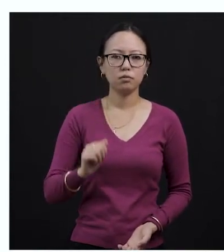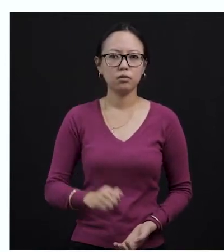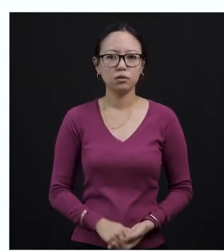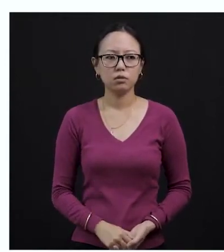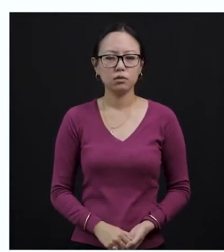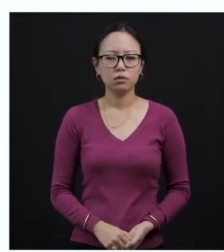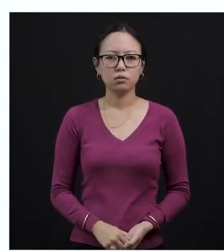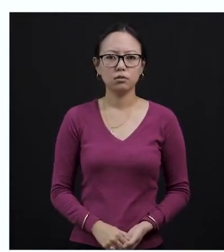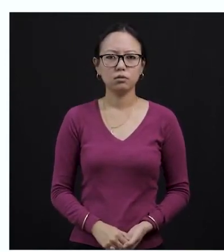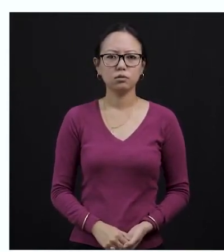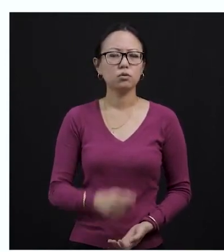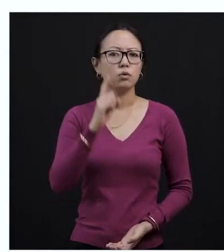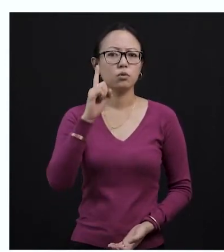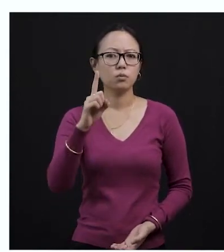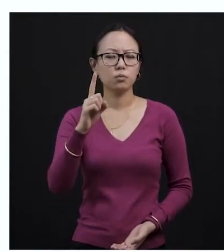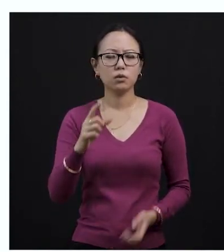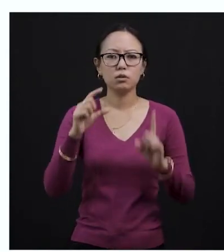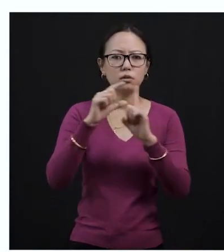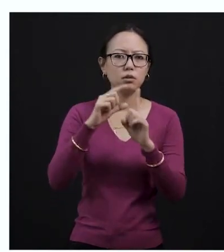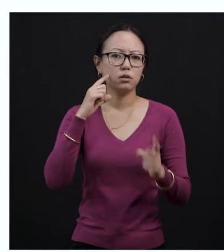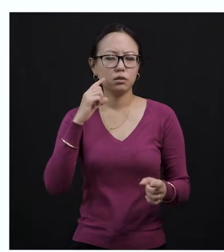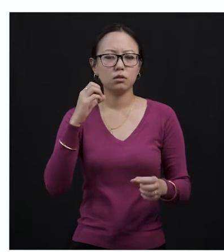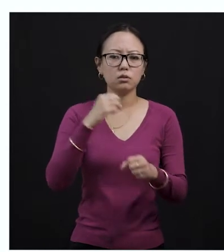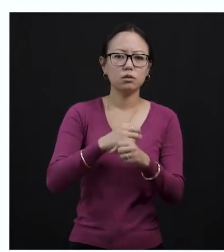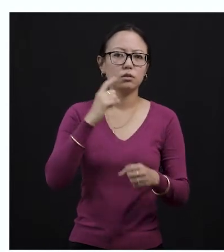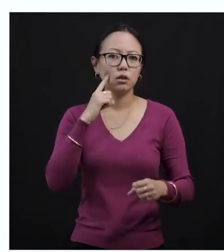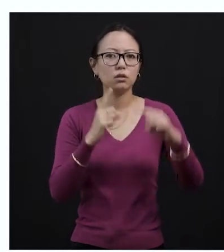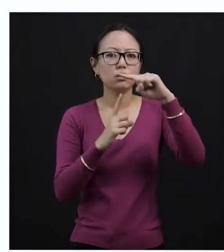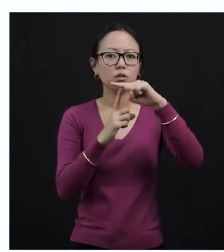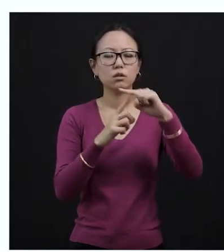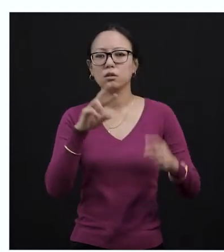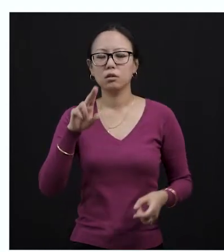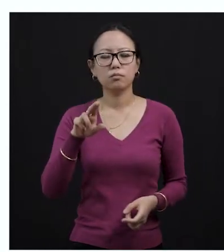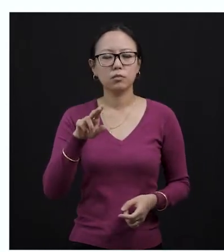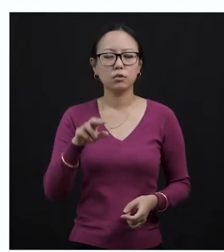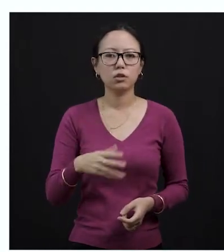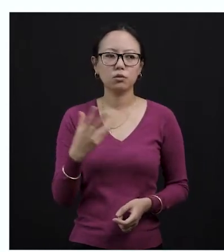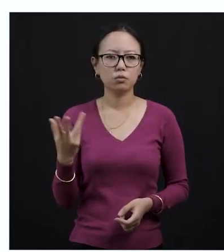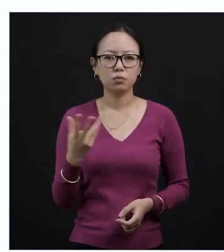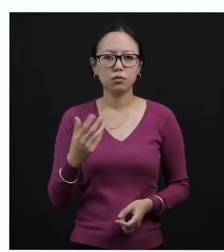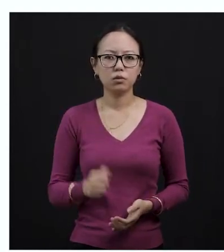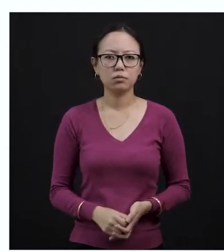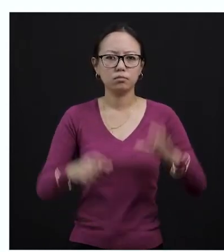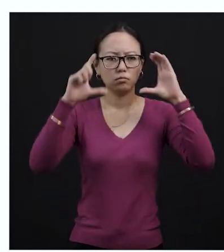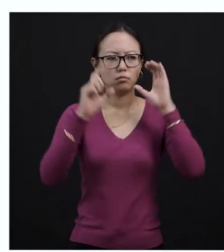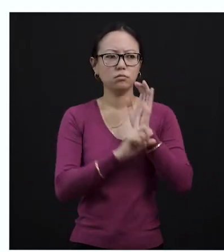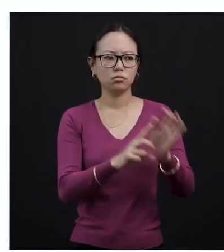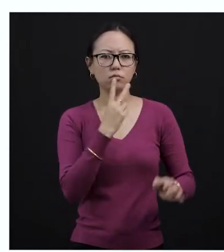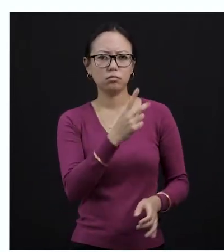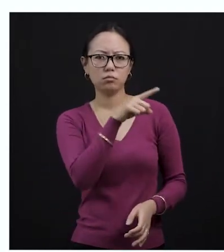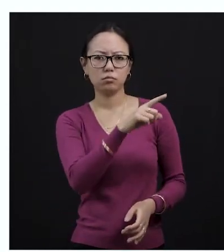at what one digit means. All right. One digit means, please look at this